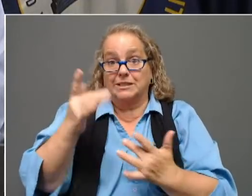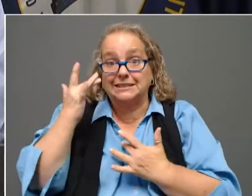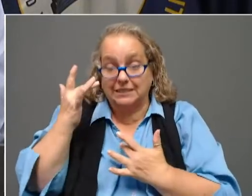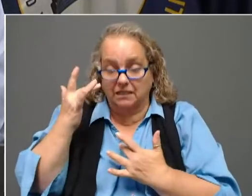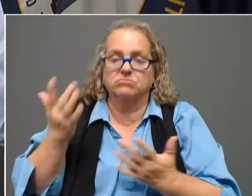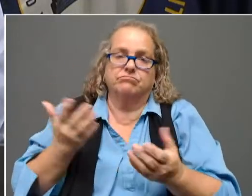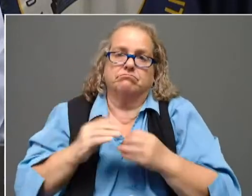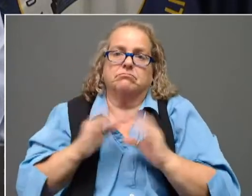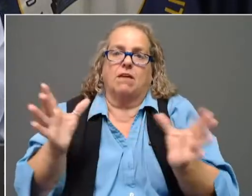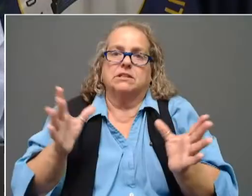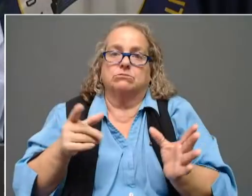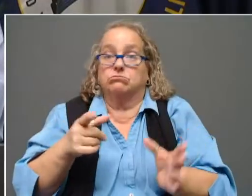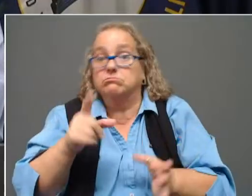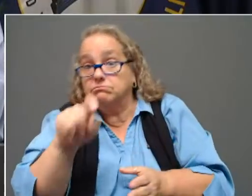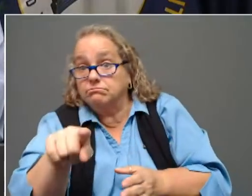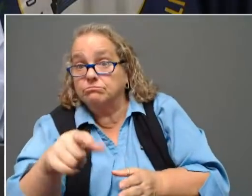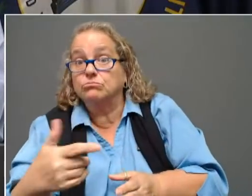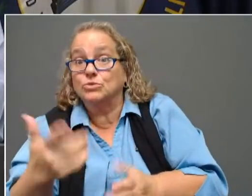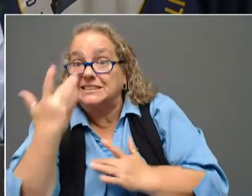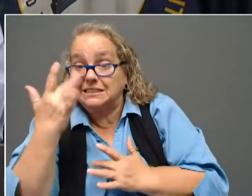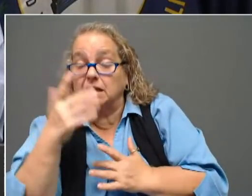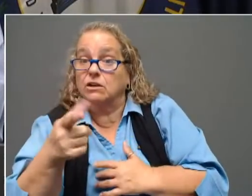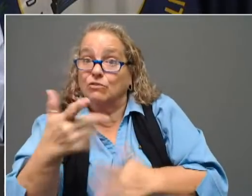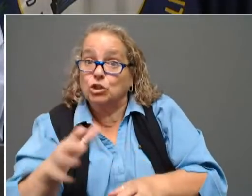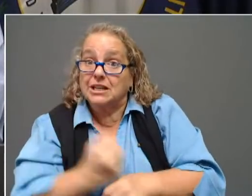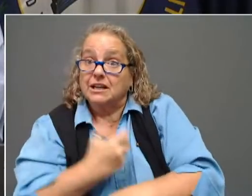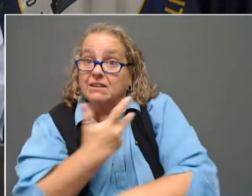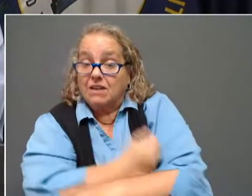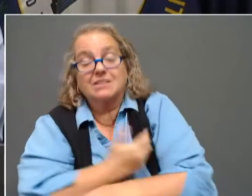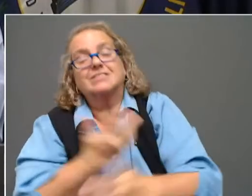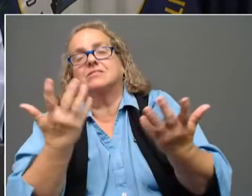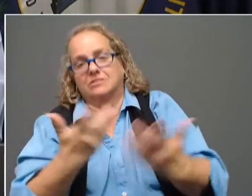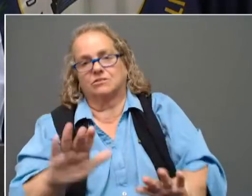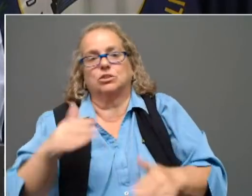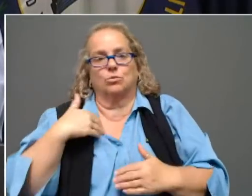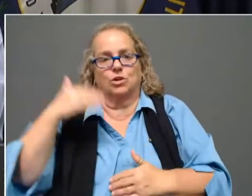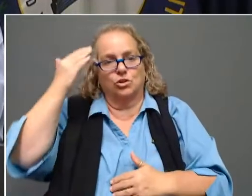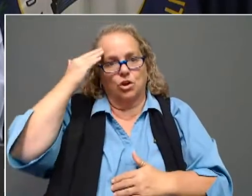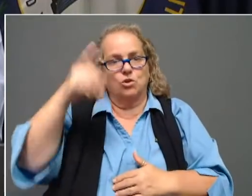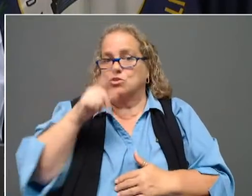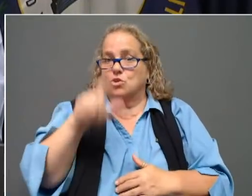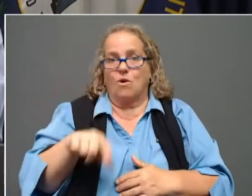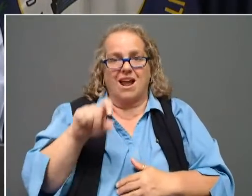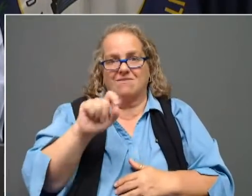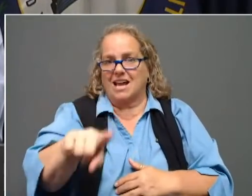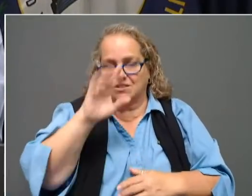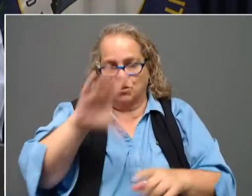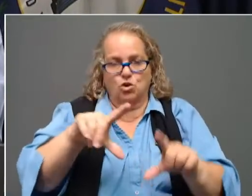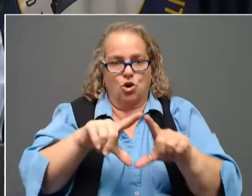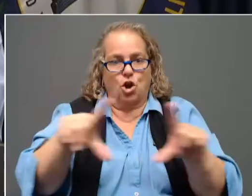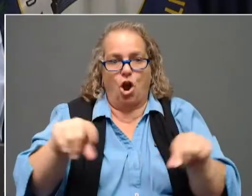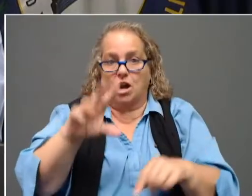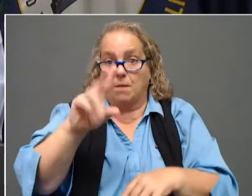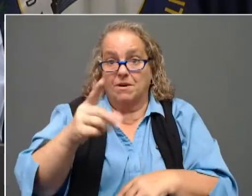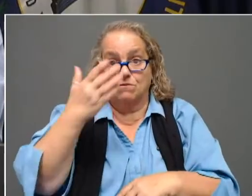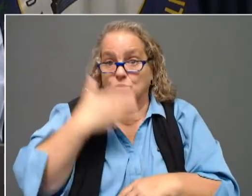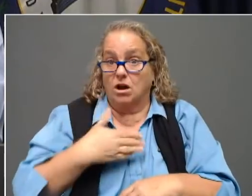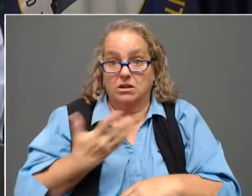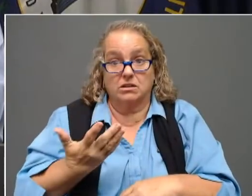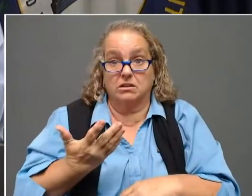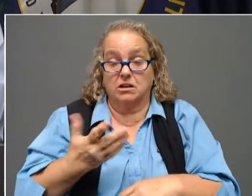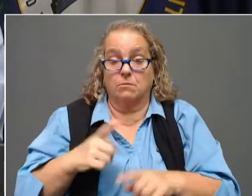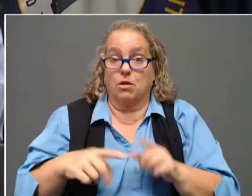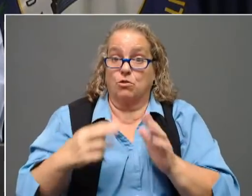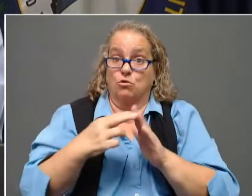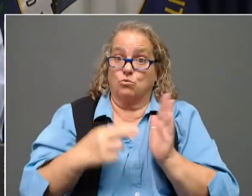That's the way this variant works. And no, you don't have to ask for anybody's card up front. But guess what? If the rule is if you're unvaccinated, you have to wear a